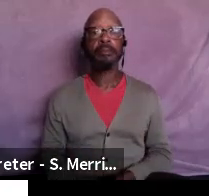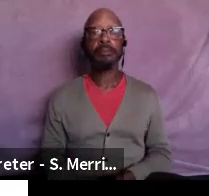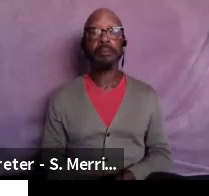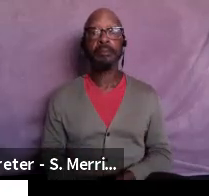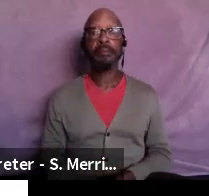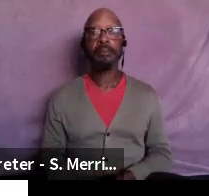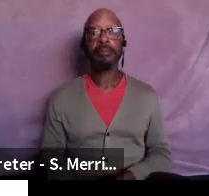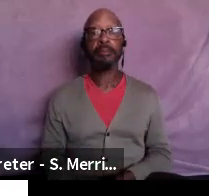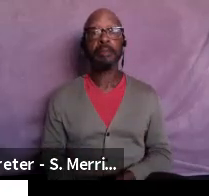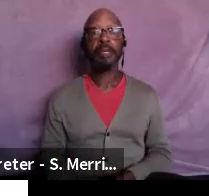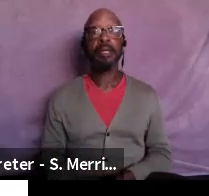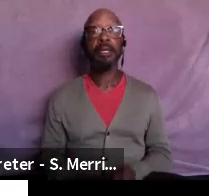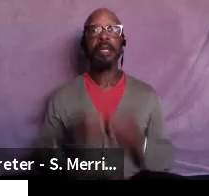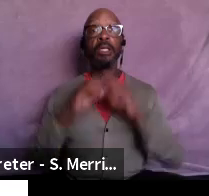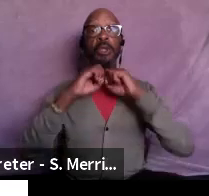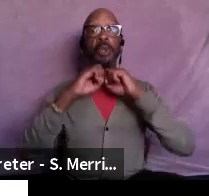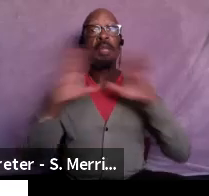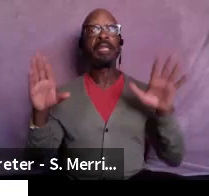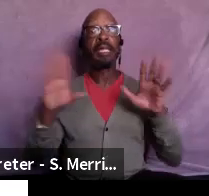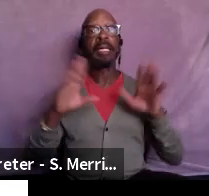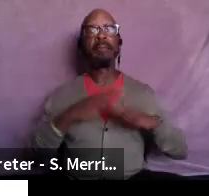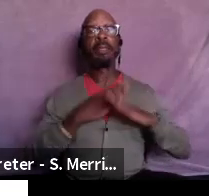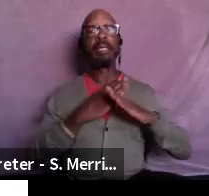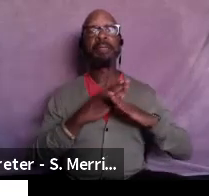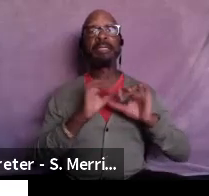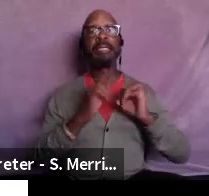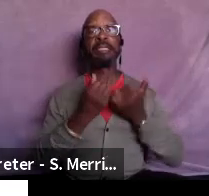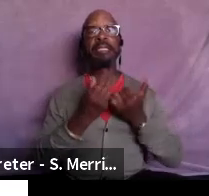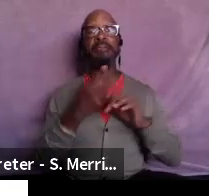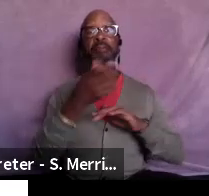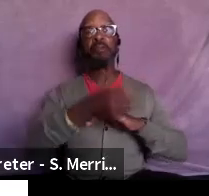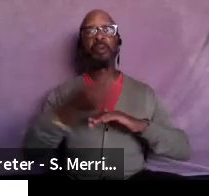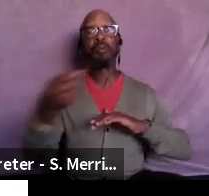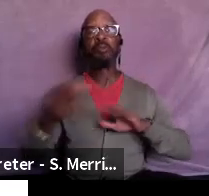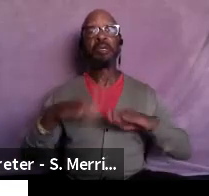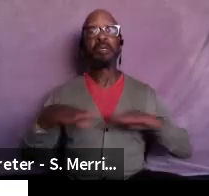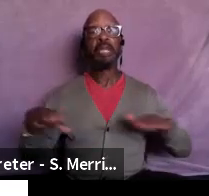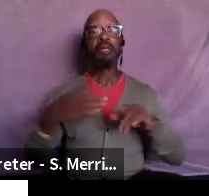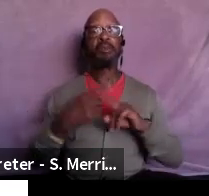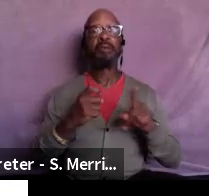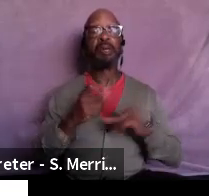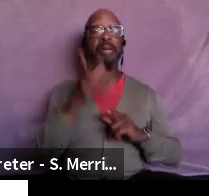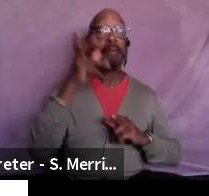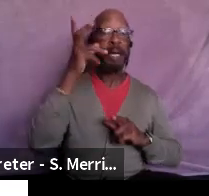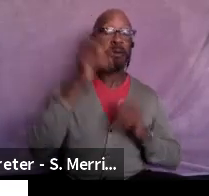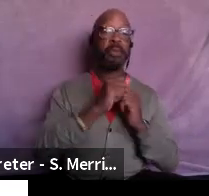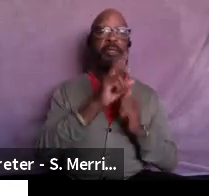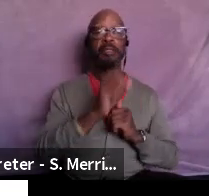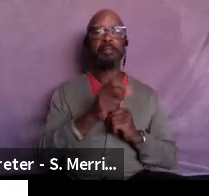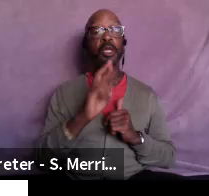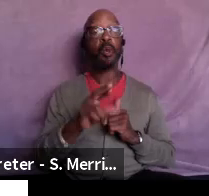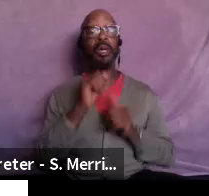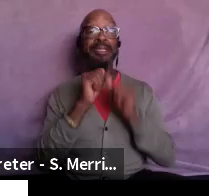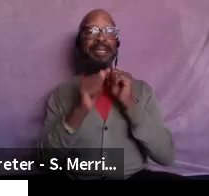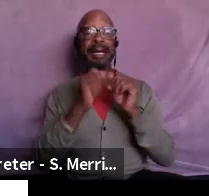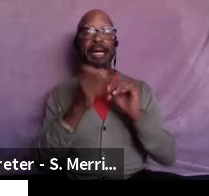So nothing prohibits the agency from removing a child from a parent with a disability or denying placement